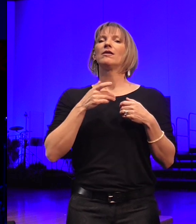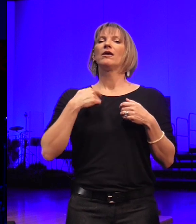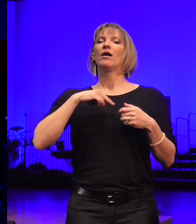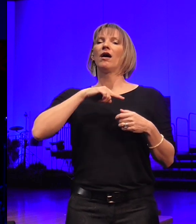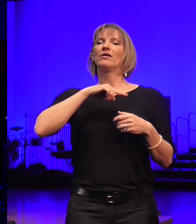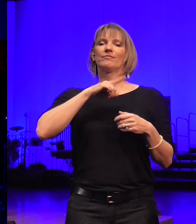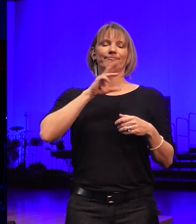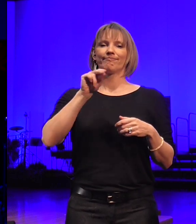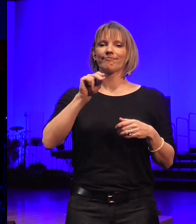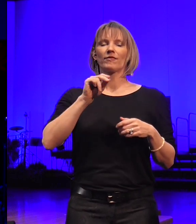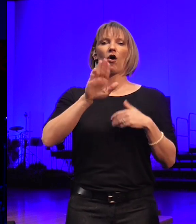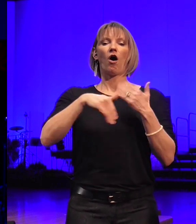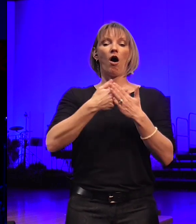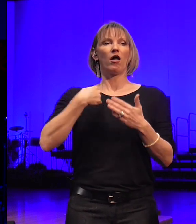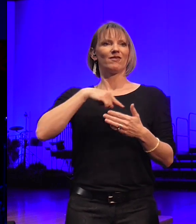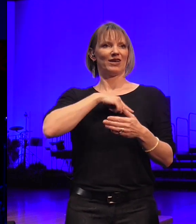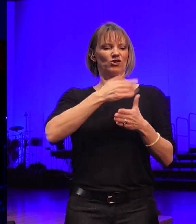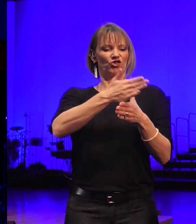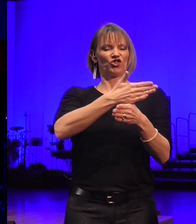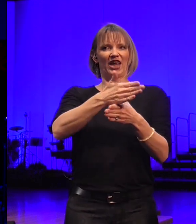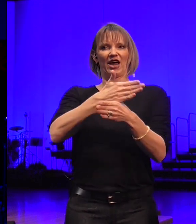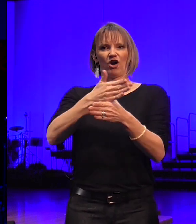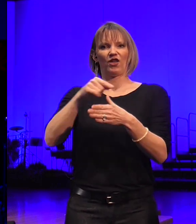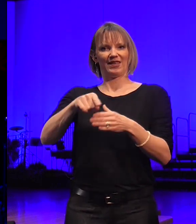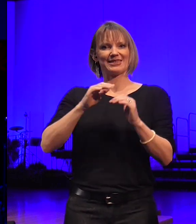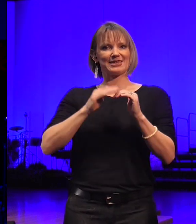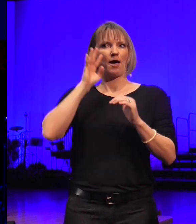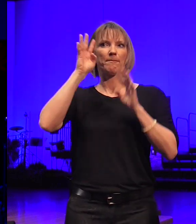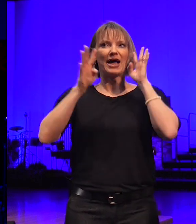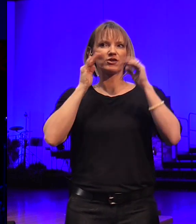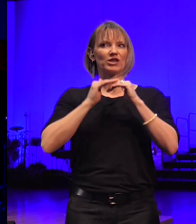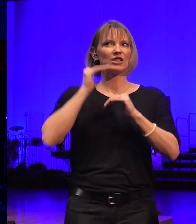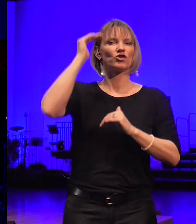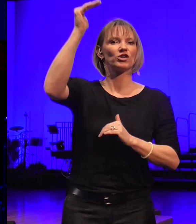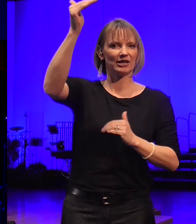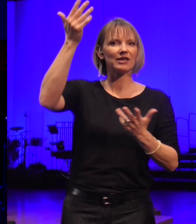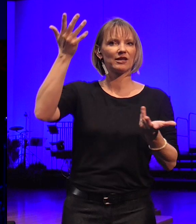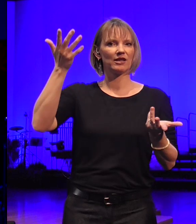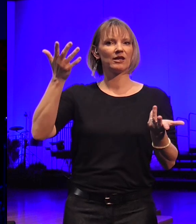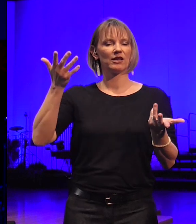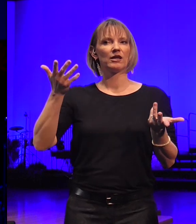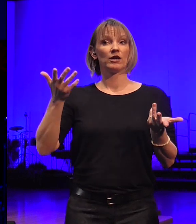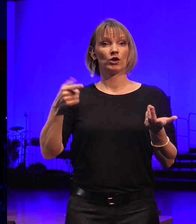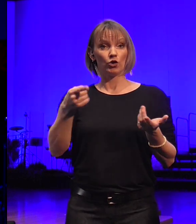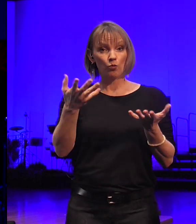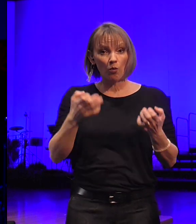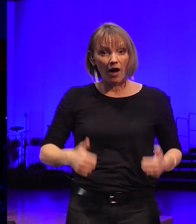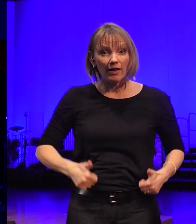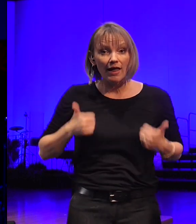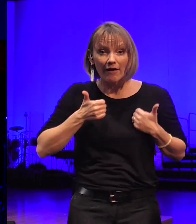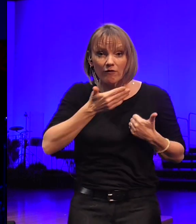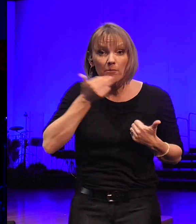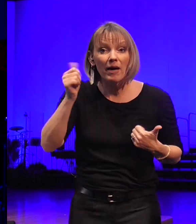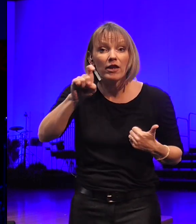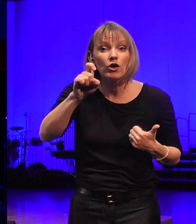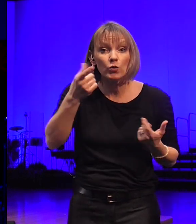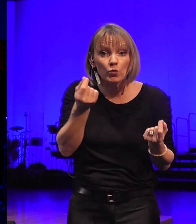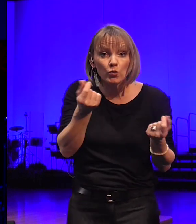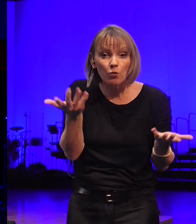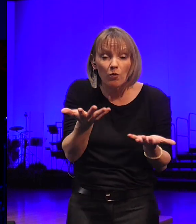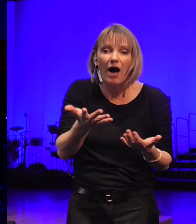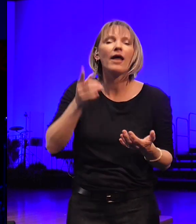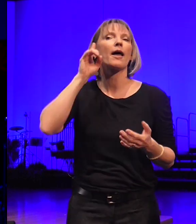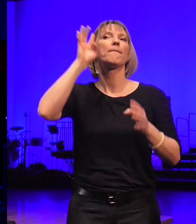this limitless creative imagination. And if you want a better life, what do you got to do? You got to imagine it.